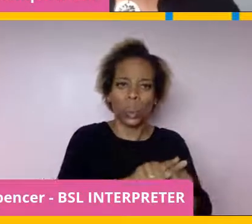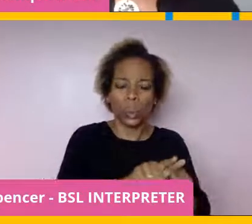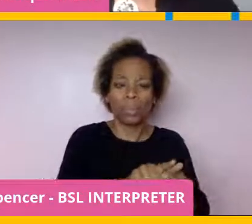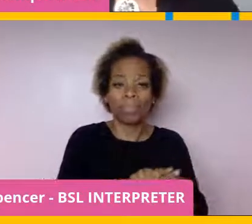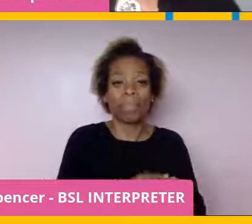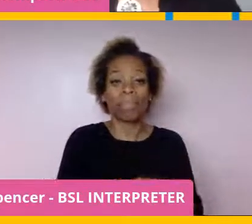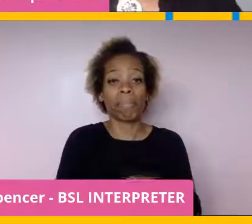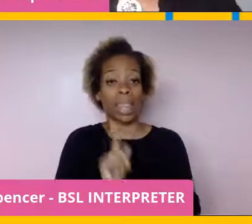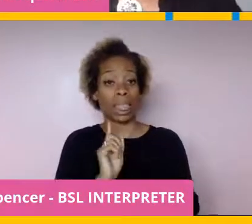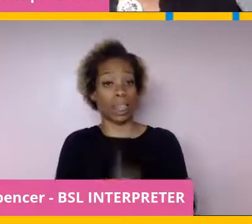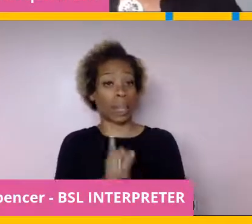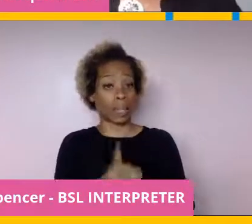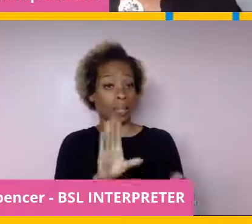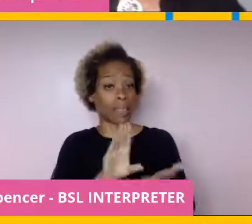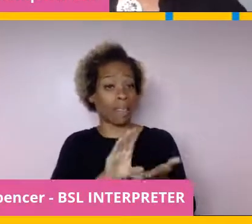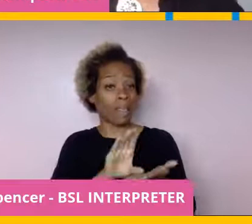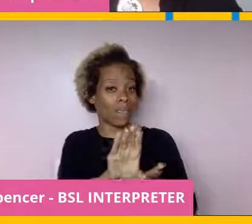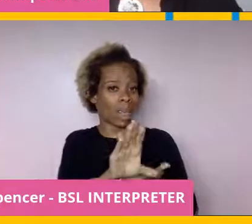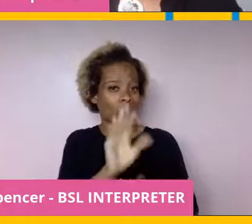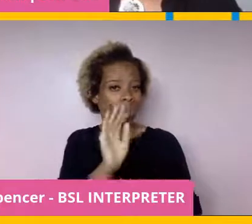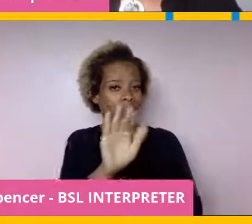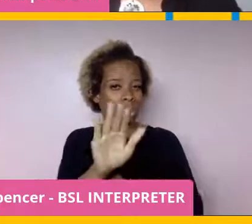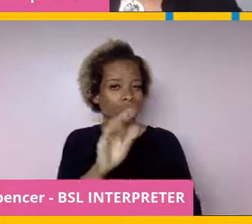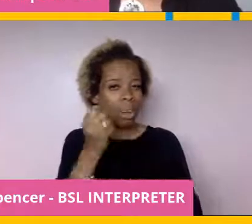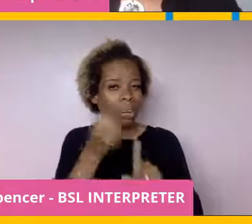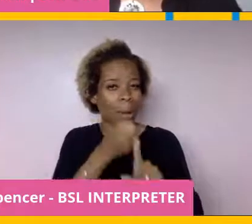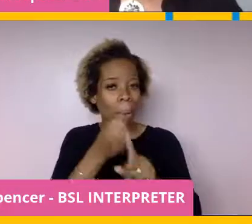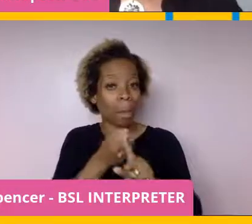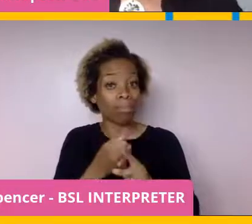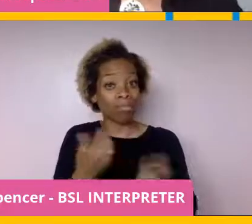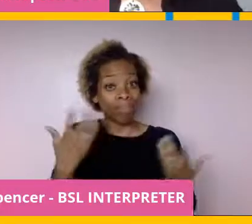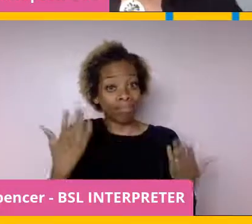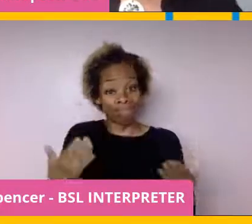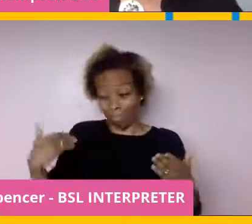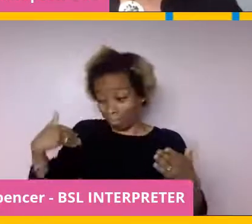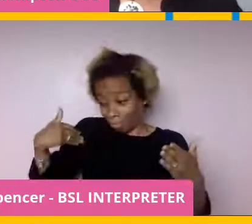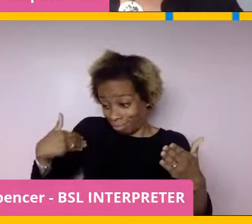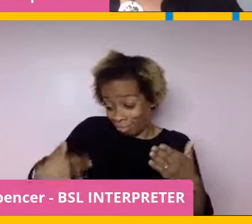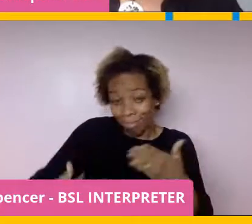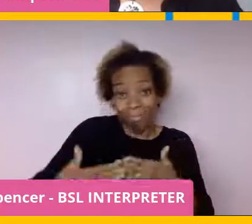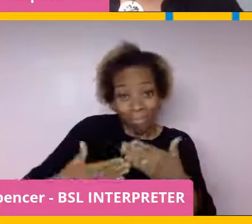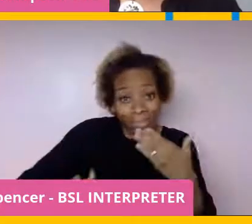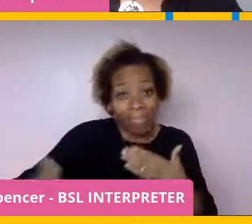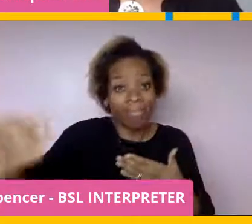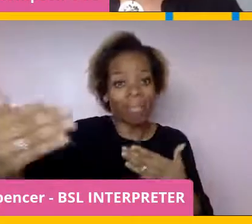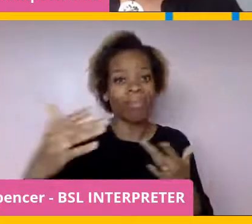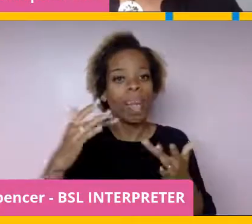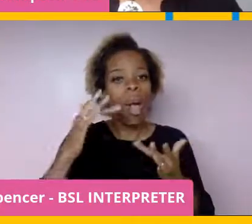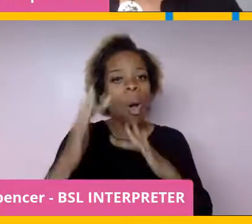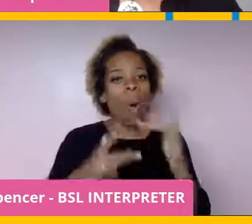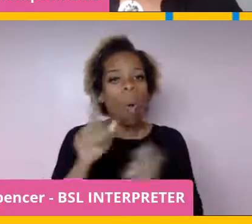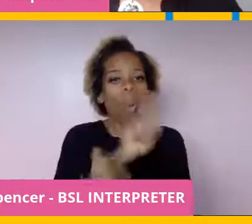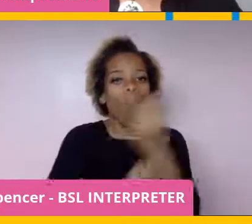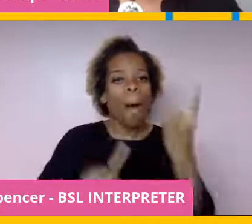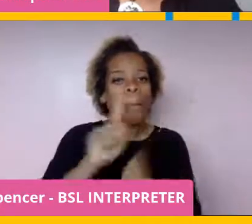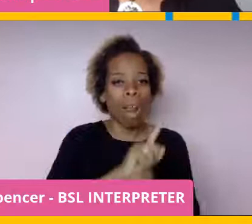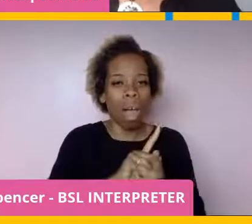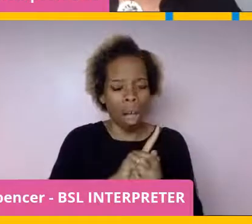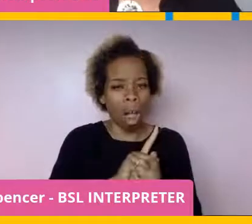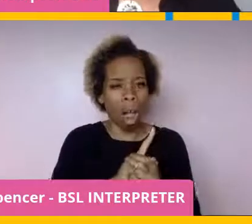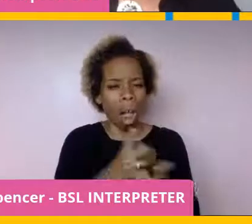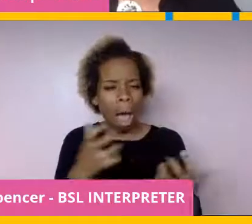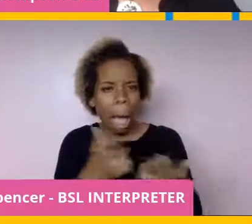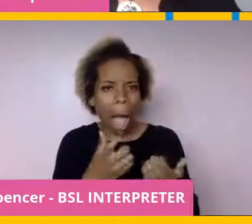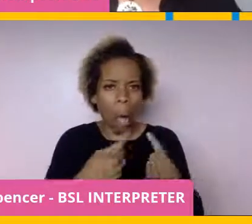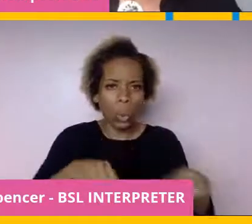Fund the Future. We've got, like I say, all these webinars happening as well, and they're all parts of the same jigsaw about how we campaign and we